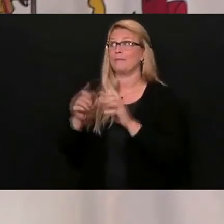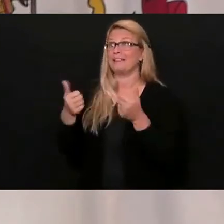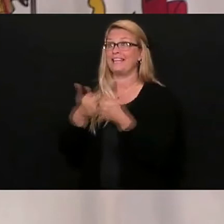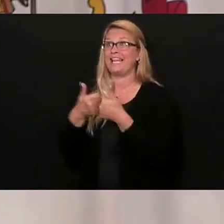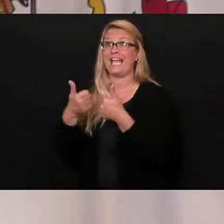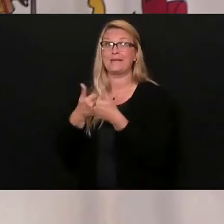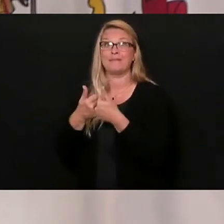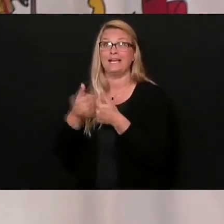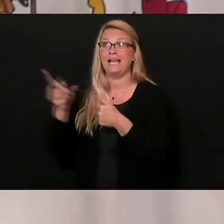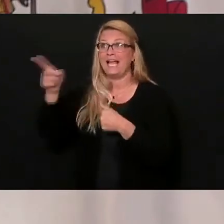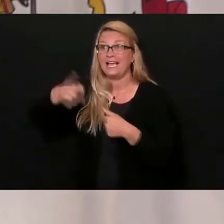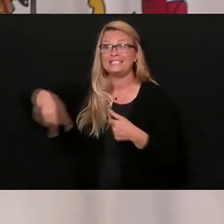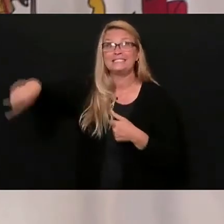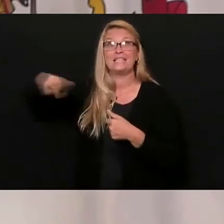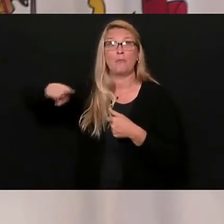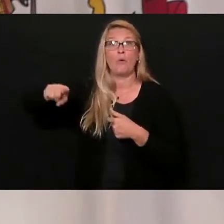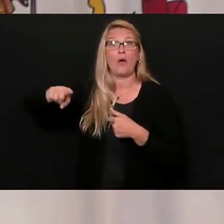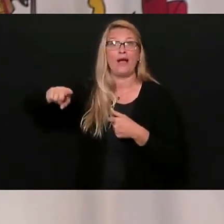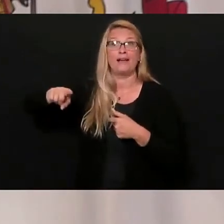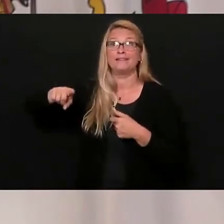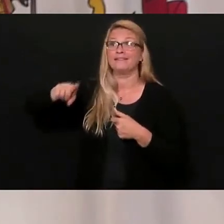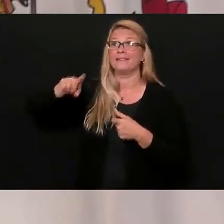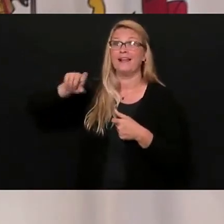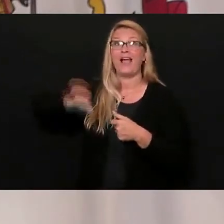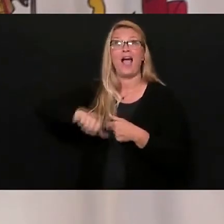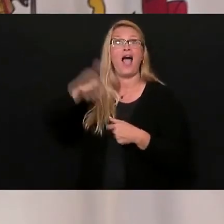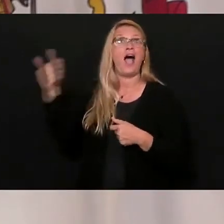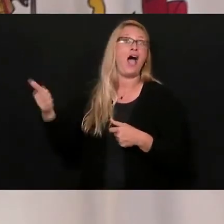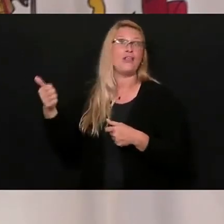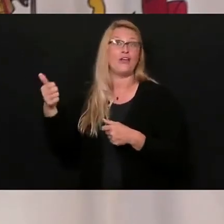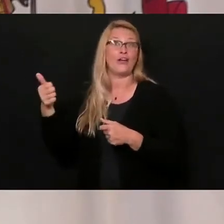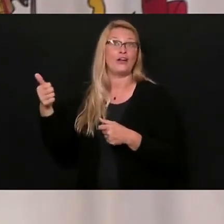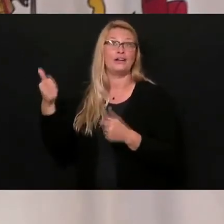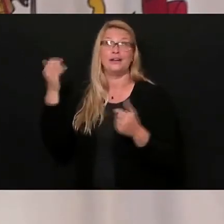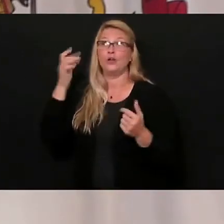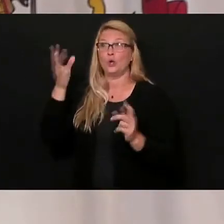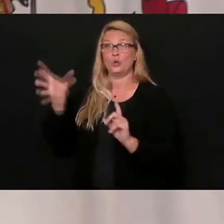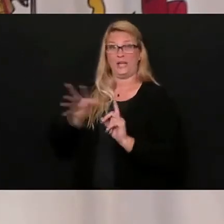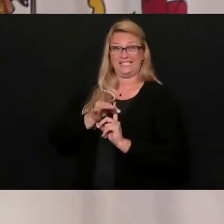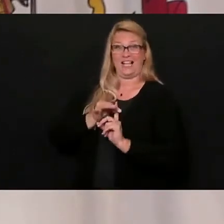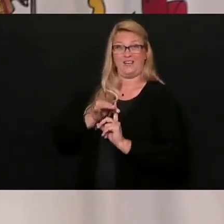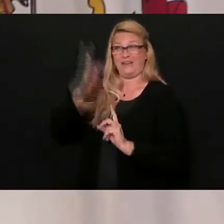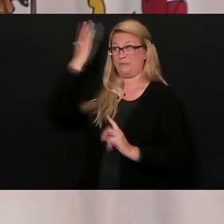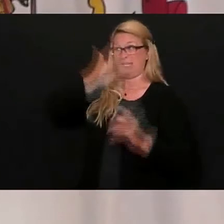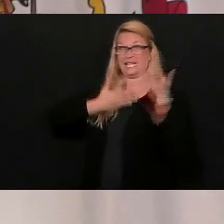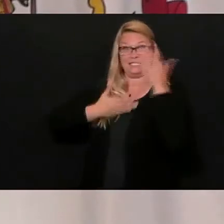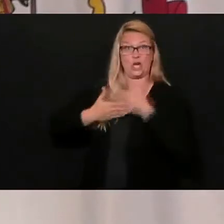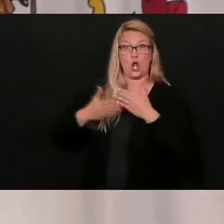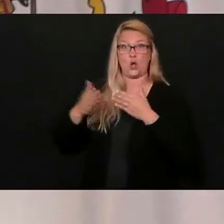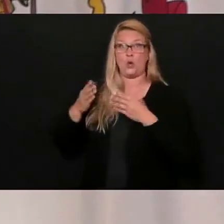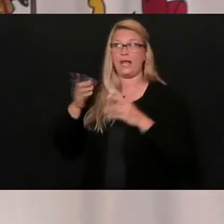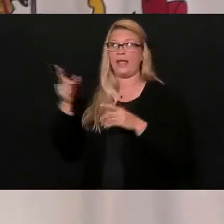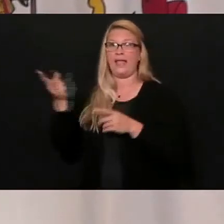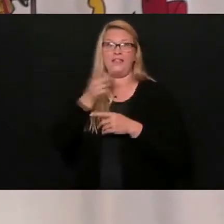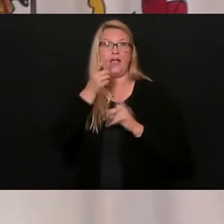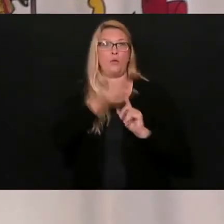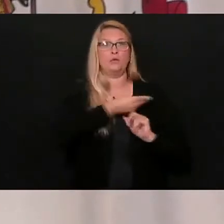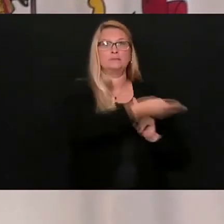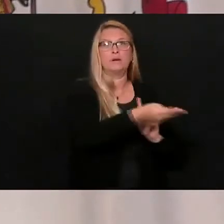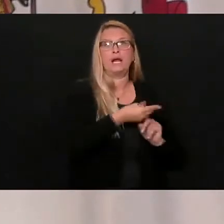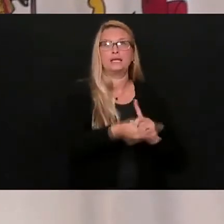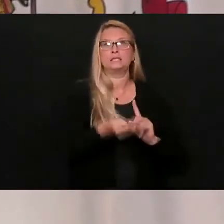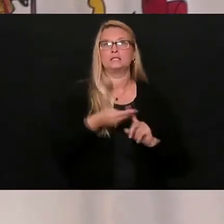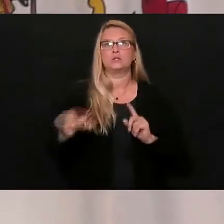and somebody from the county that's completely asymptomatic, they come in and then they infect more